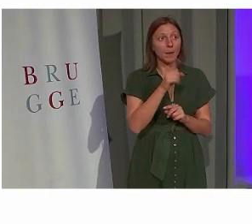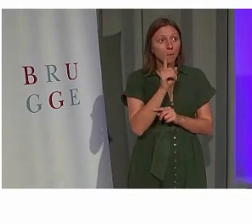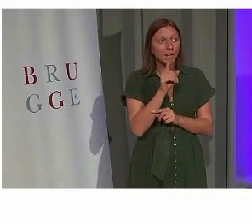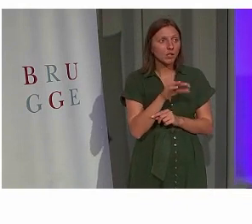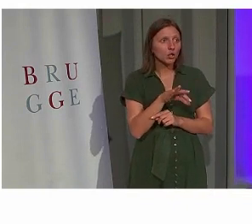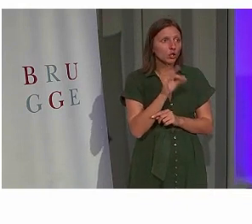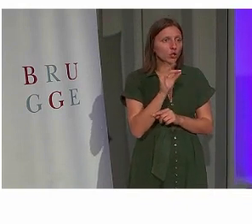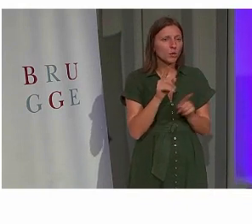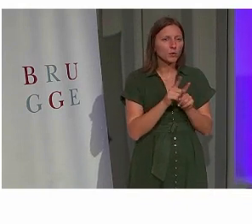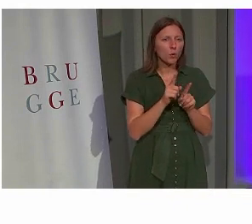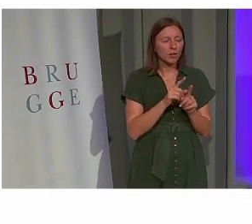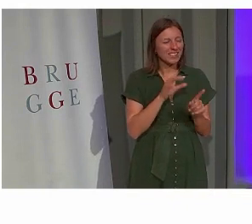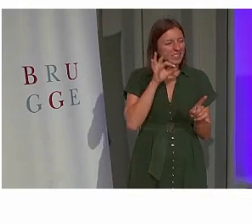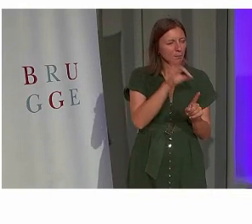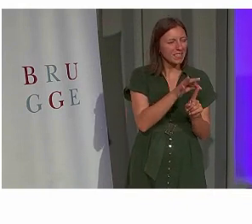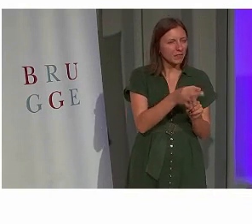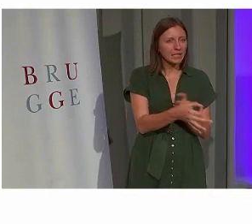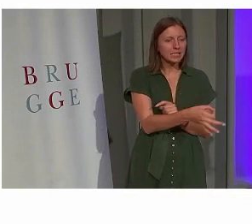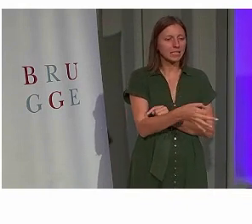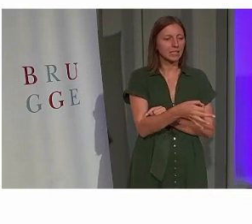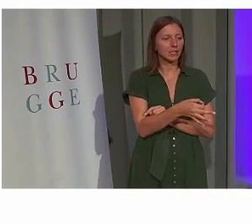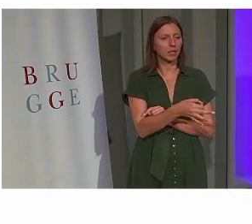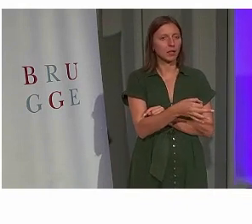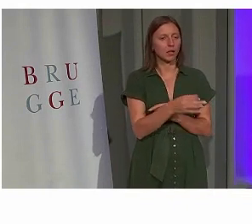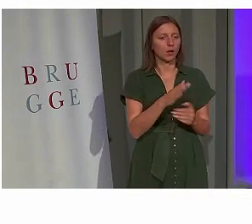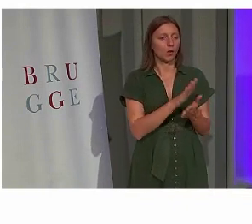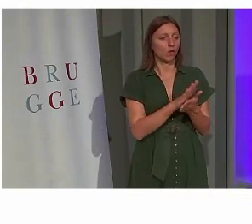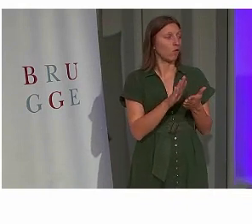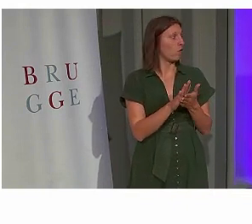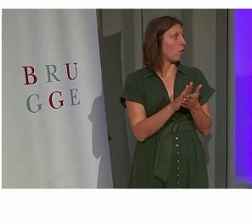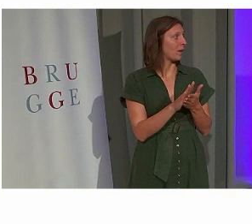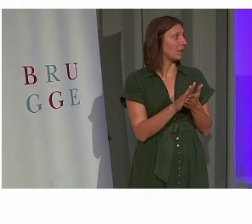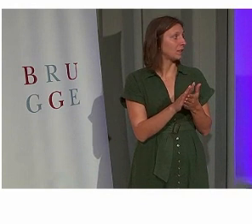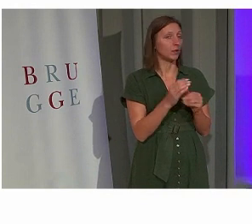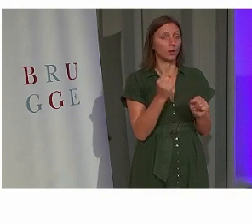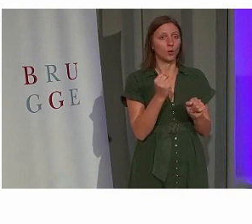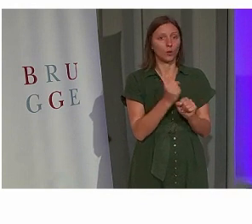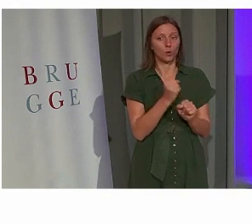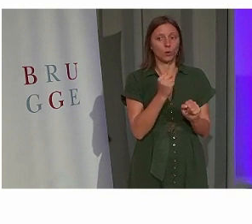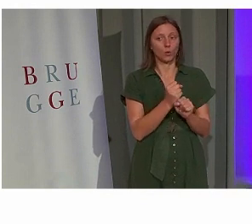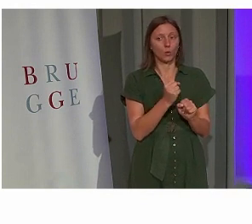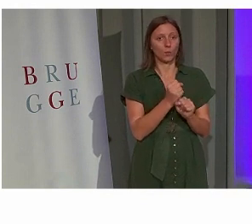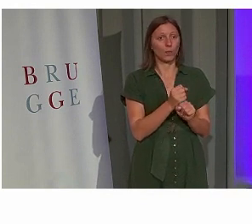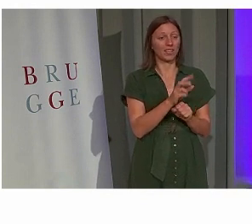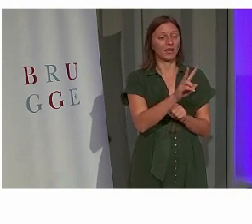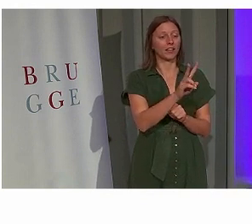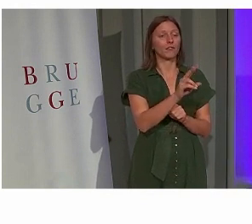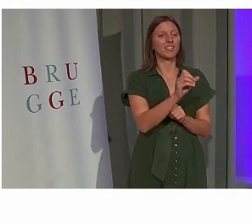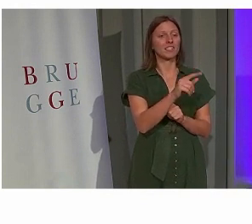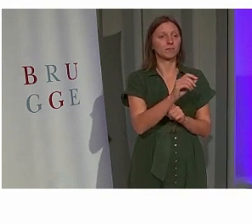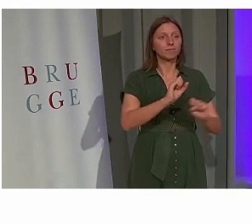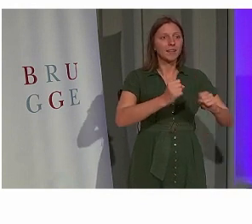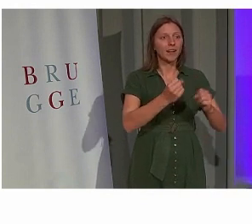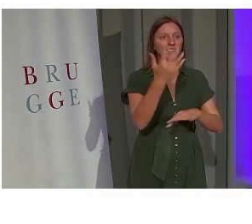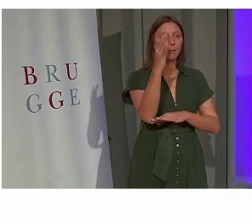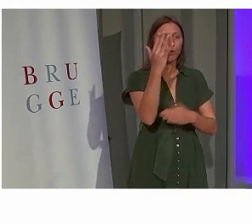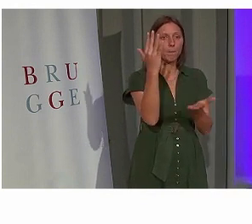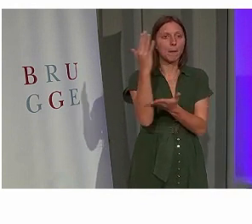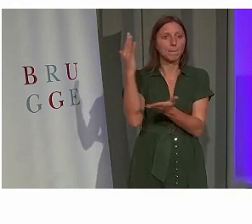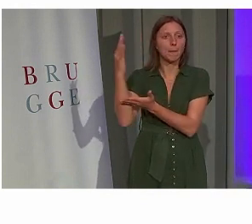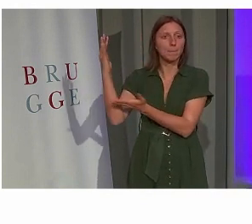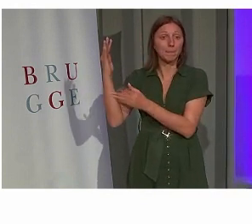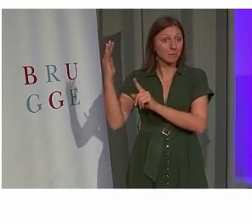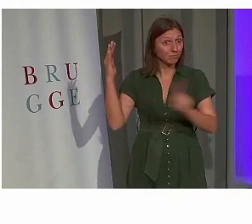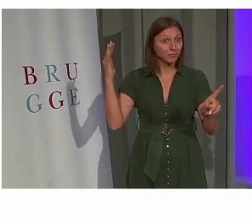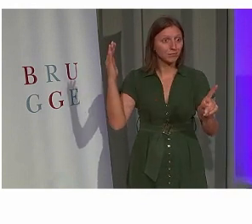general project necessity. But if you work, for example, in this